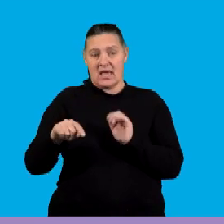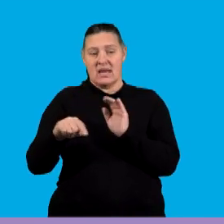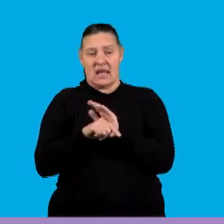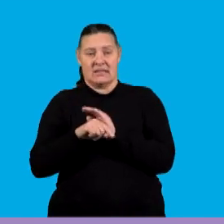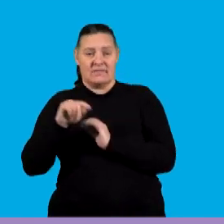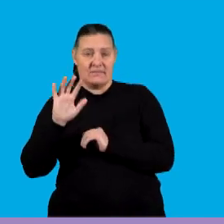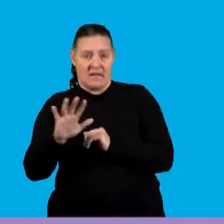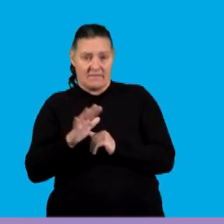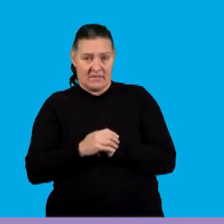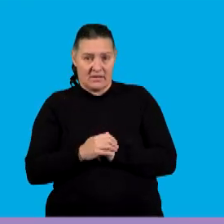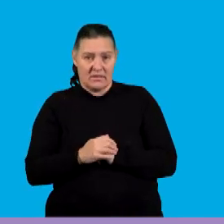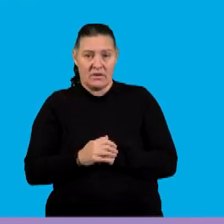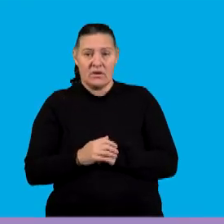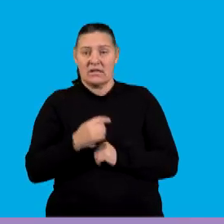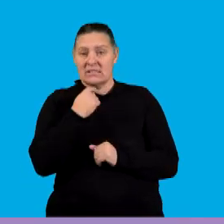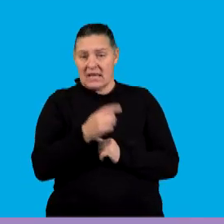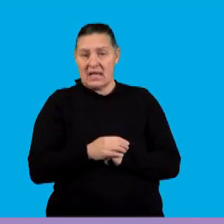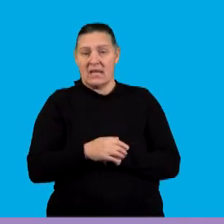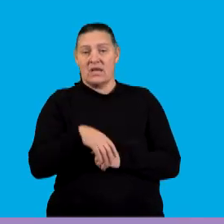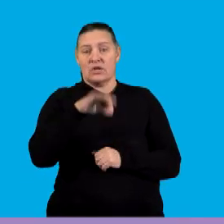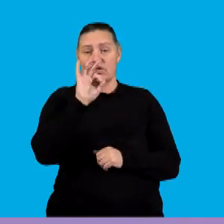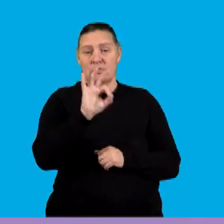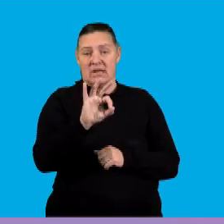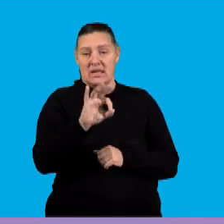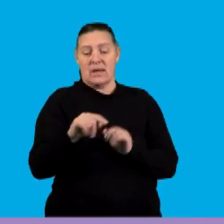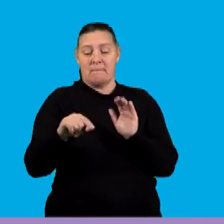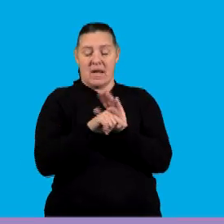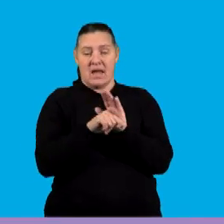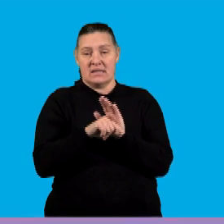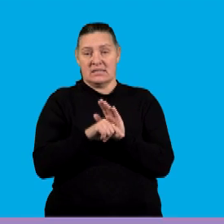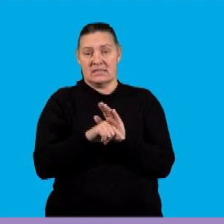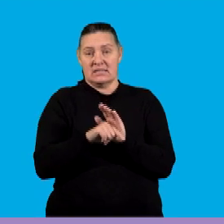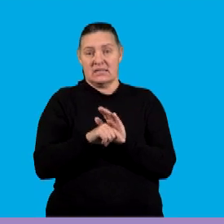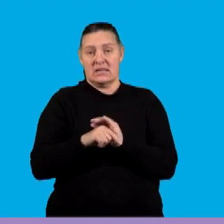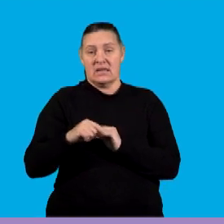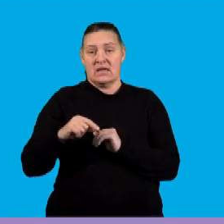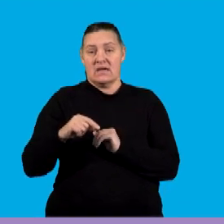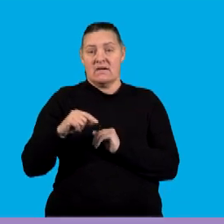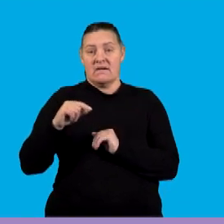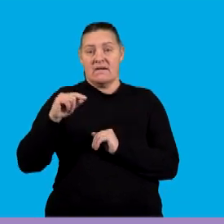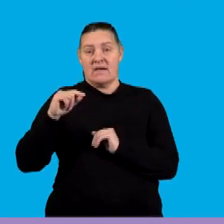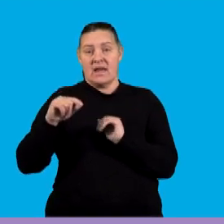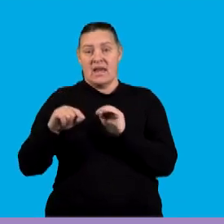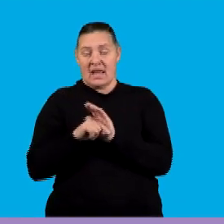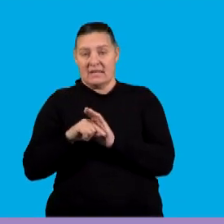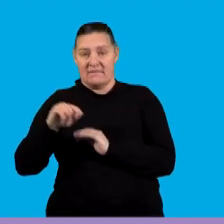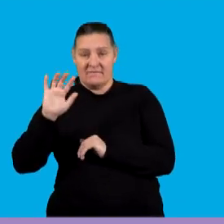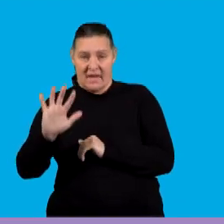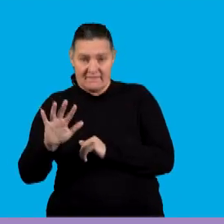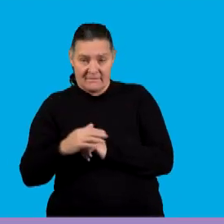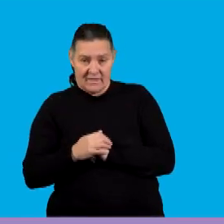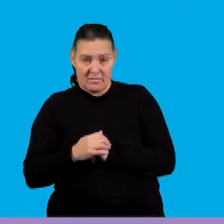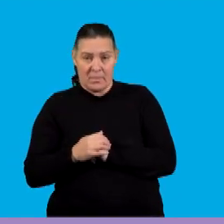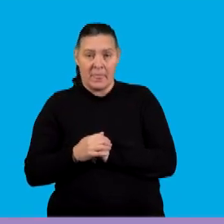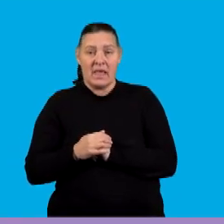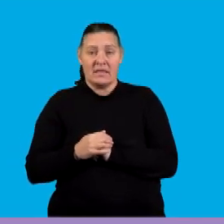-5. So we can start off by saying that's 3 minus a -5. And we are going to